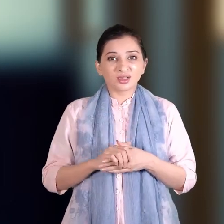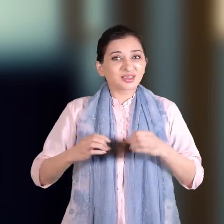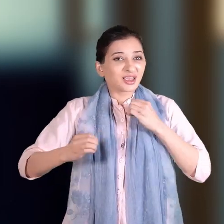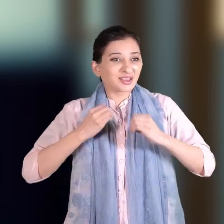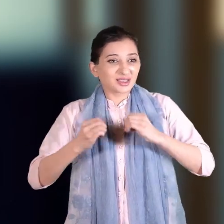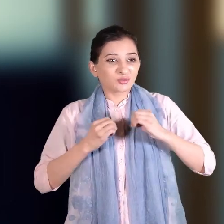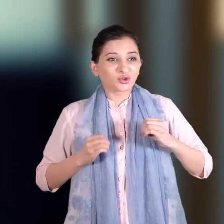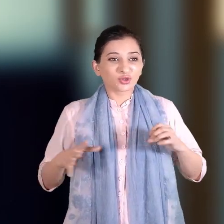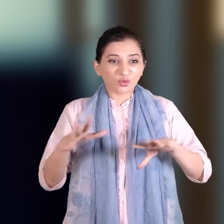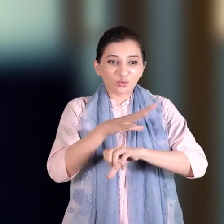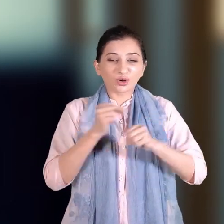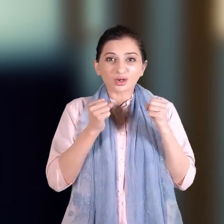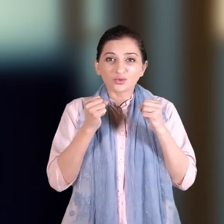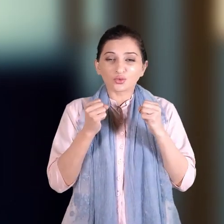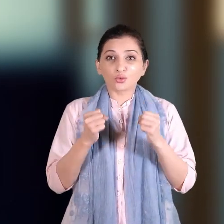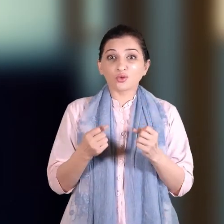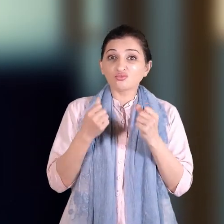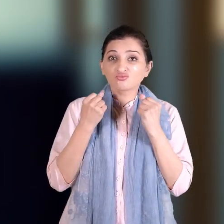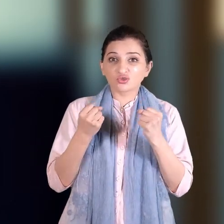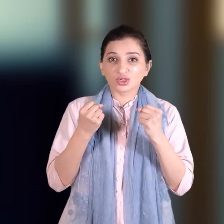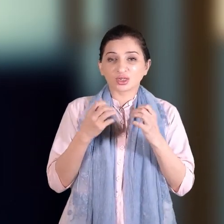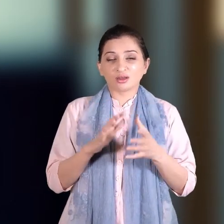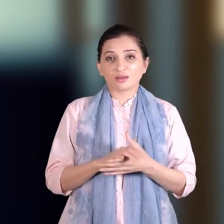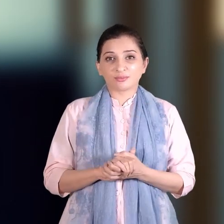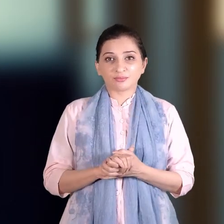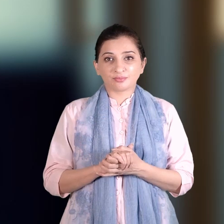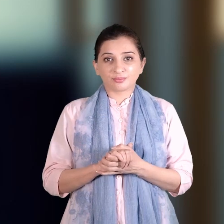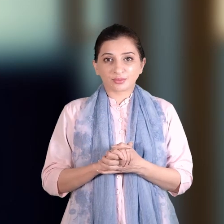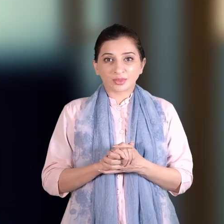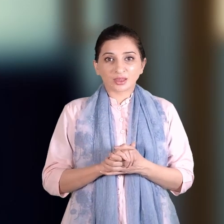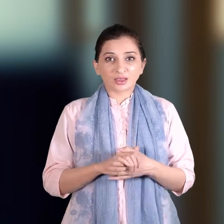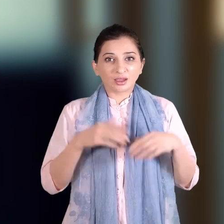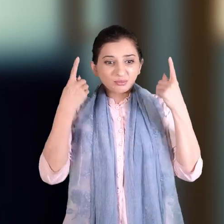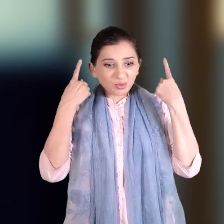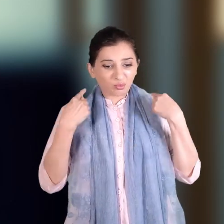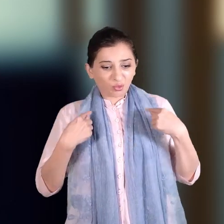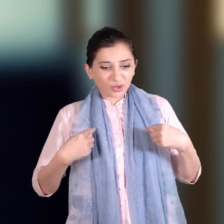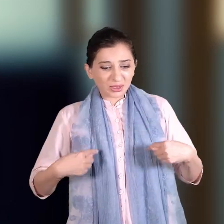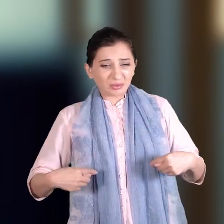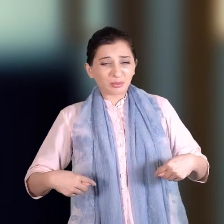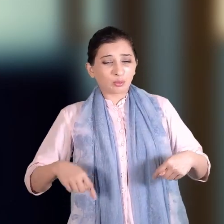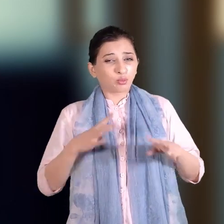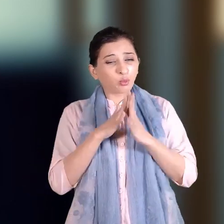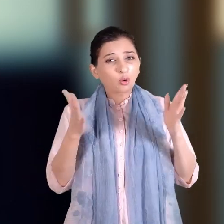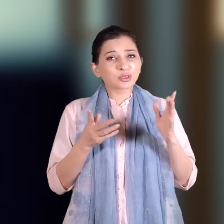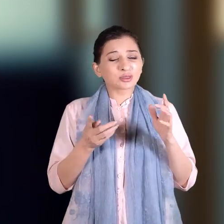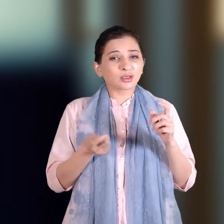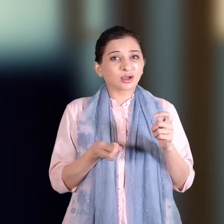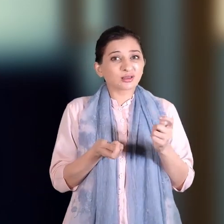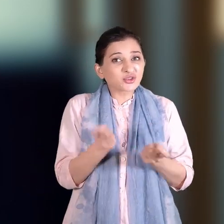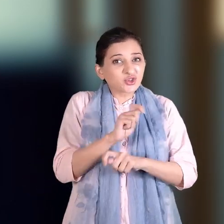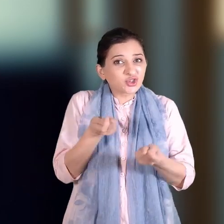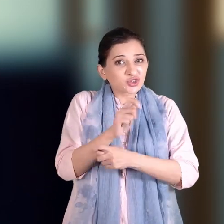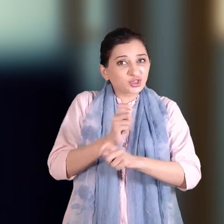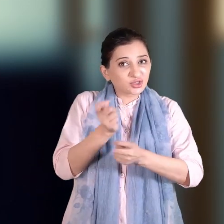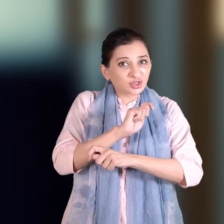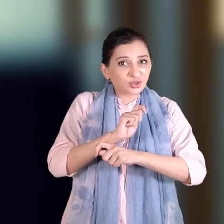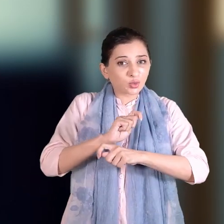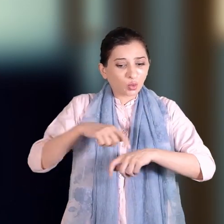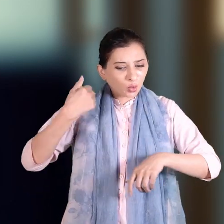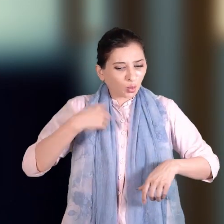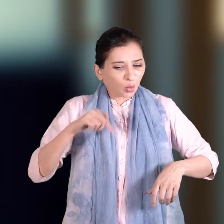huge toll on you mentally, emotionally, and physically. It starts showing up physically in your body. So